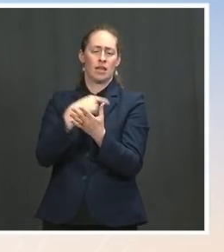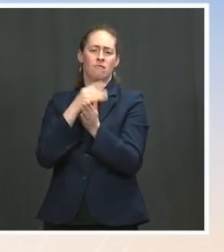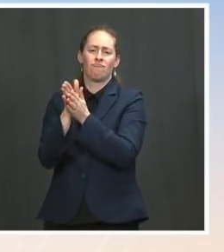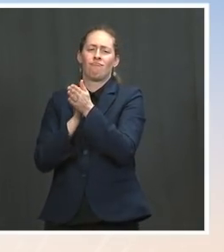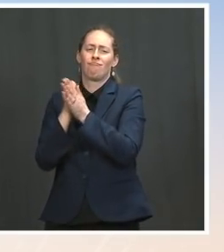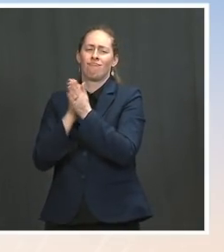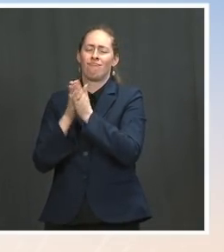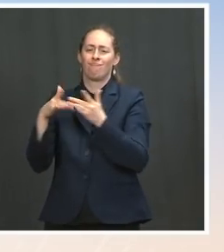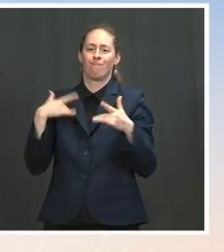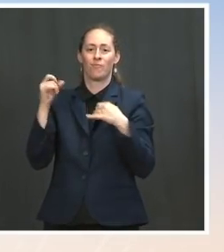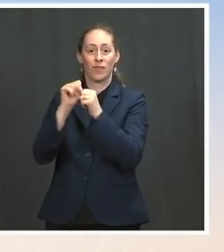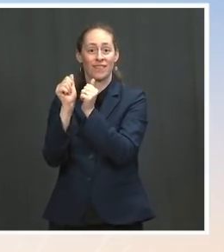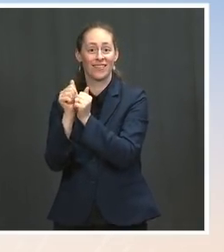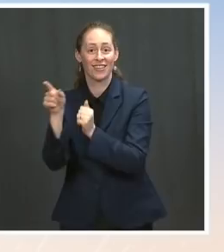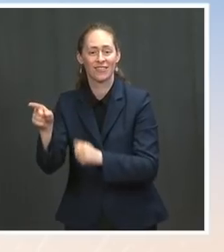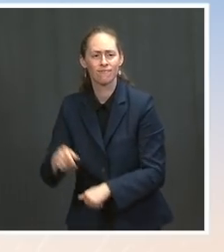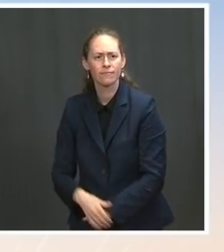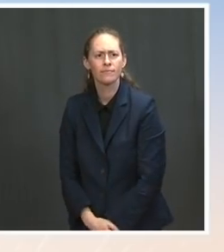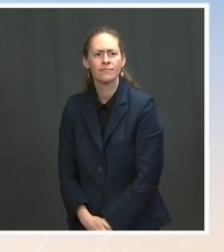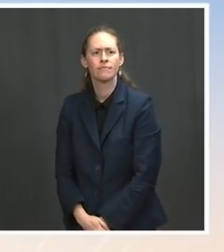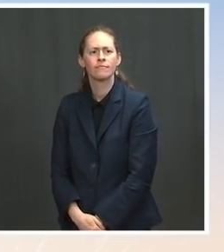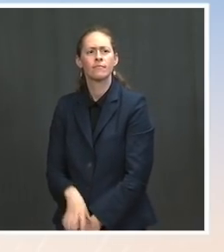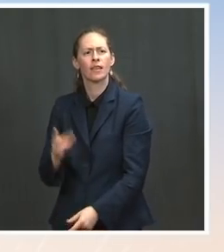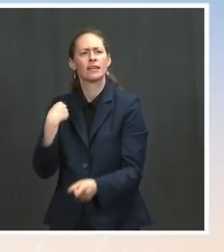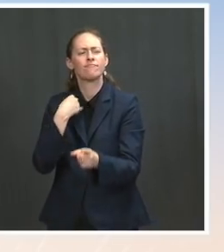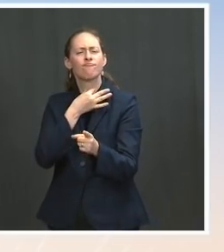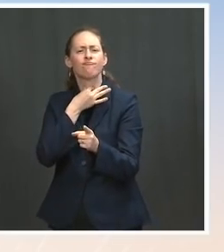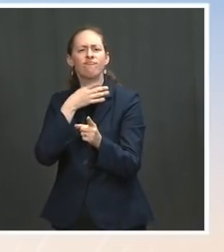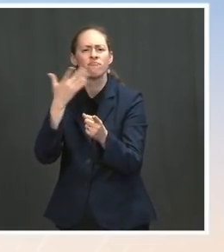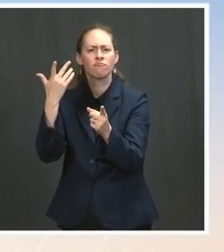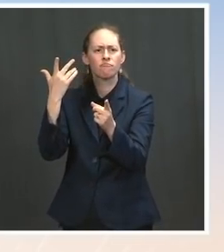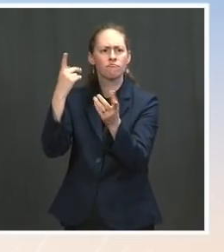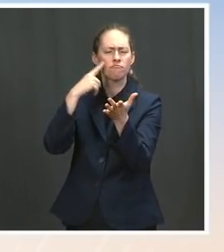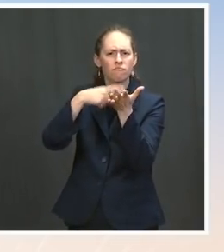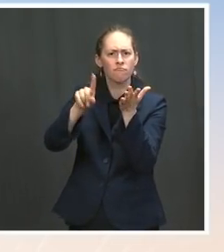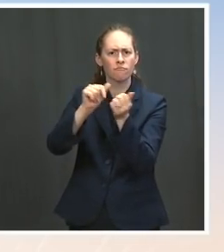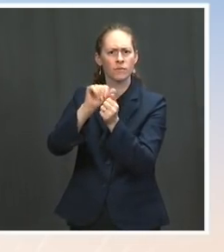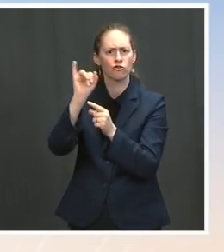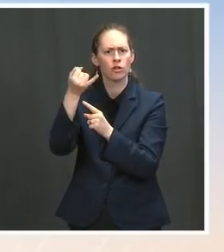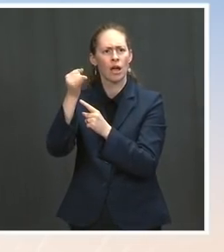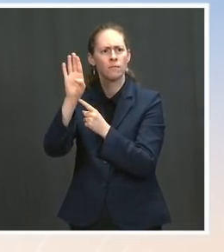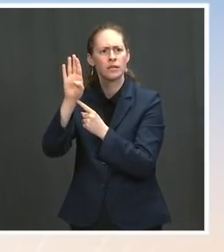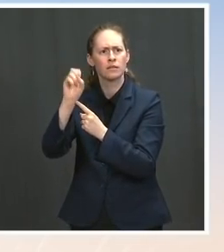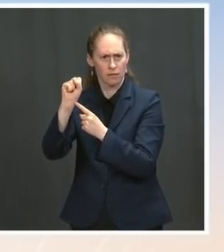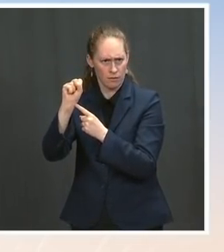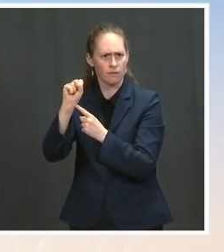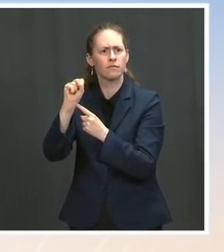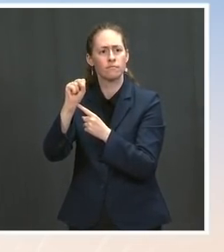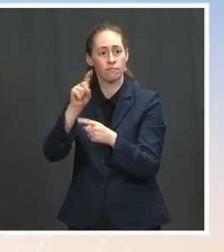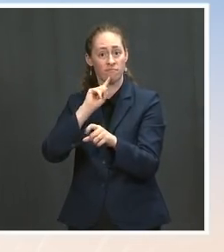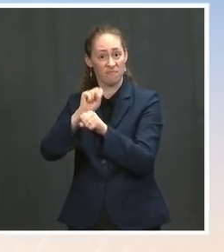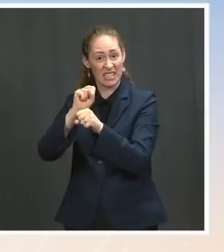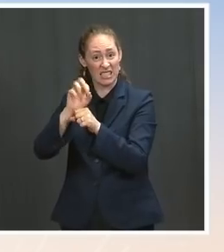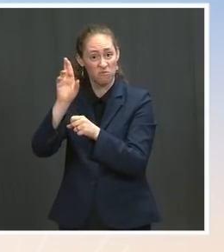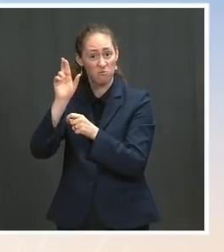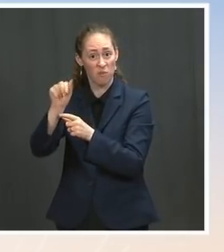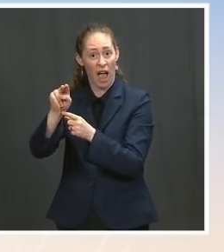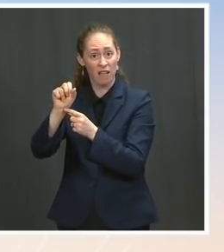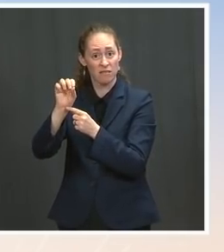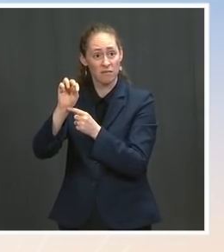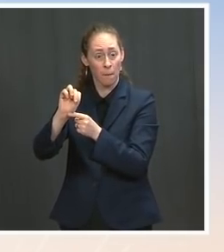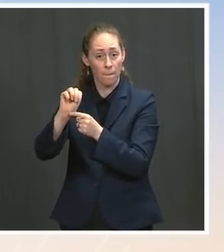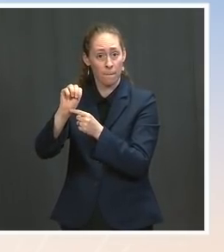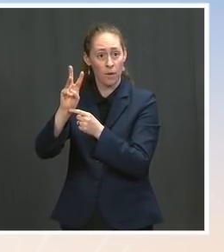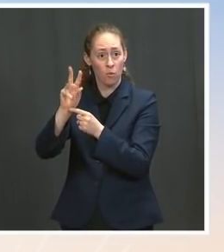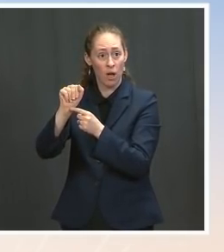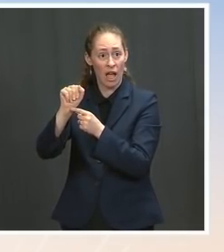JBS. Can you confirm that the ransom demand came from Our Evil? I know it's a criminal organization likely